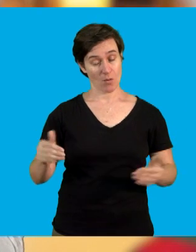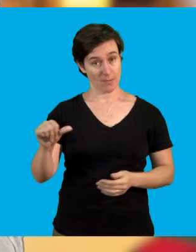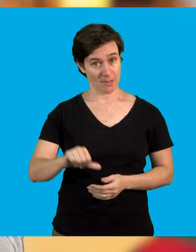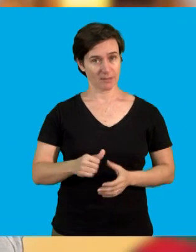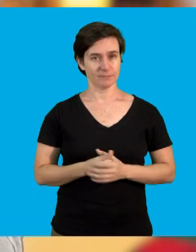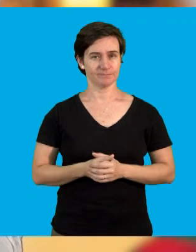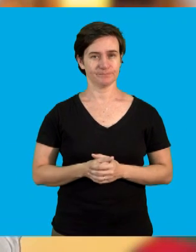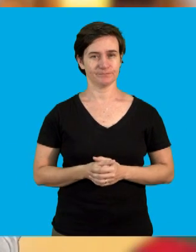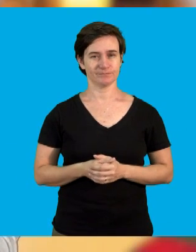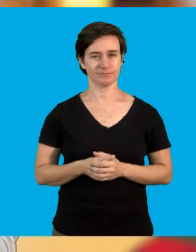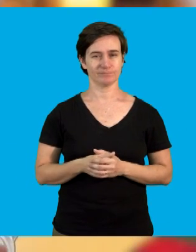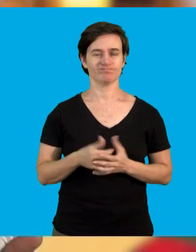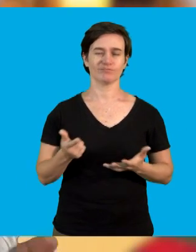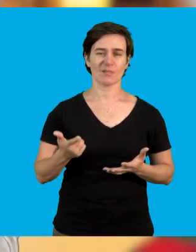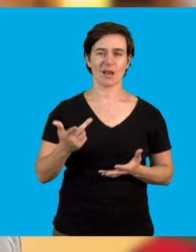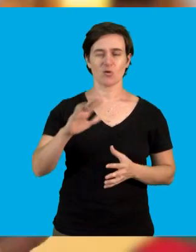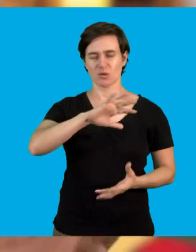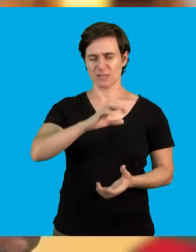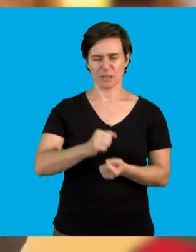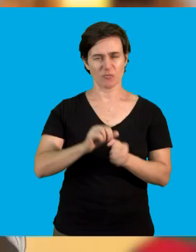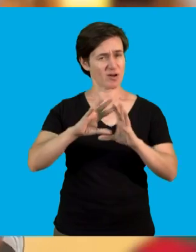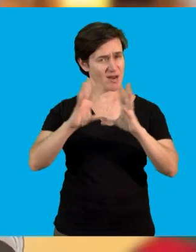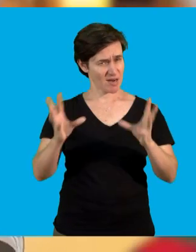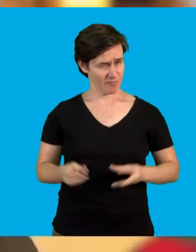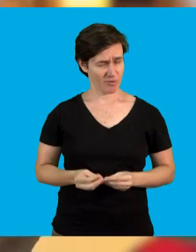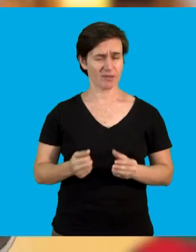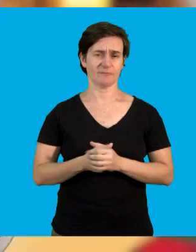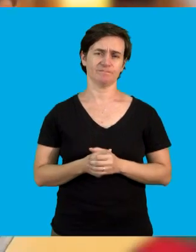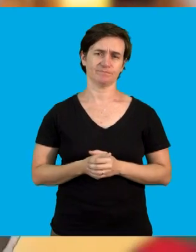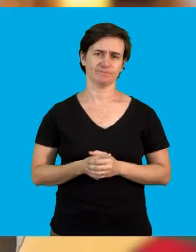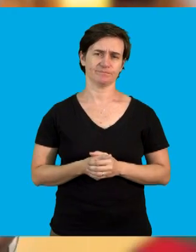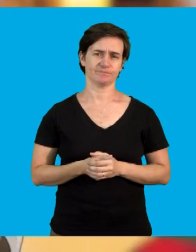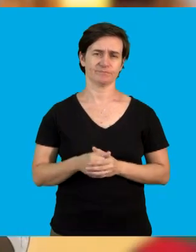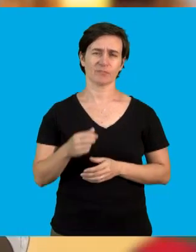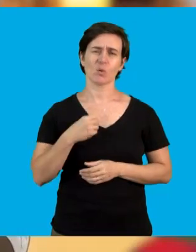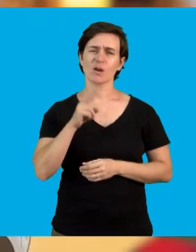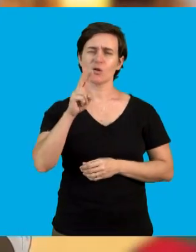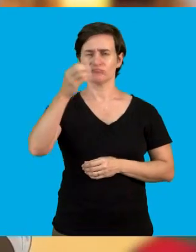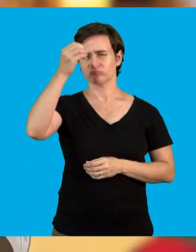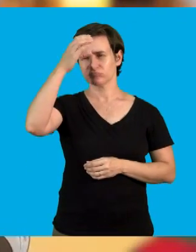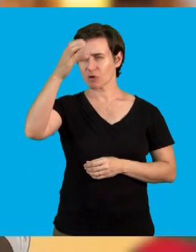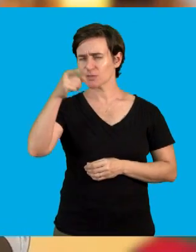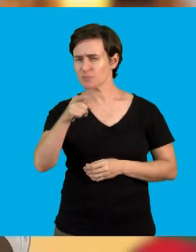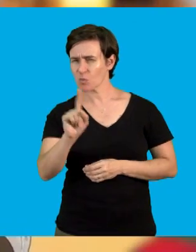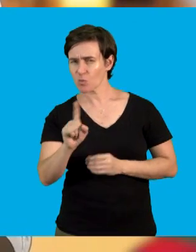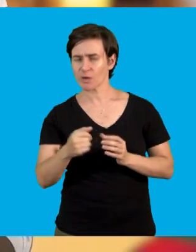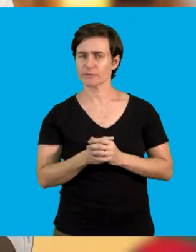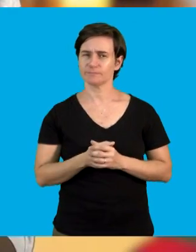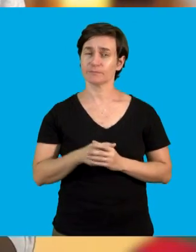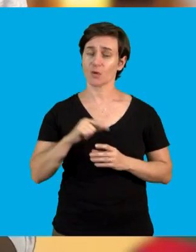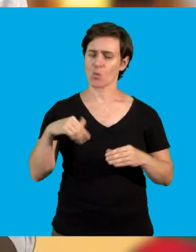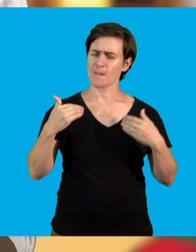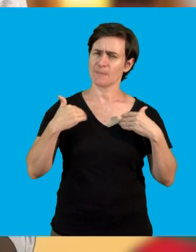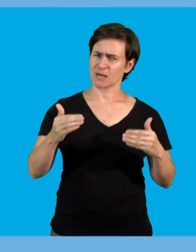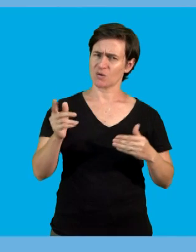Welcome back, learners. So now to sum up everything that transpired in this lesson, we're just going to start by looking at our concept map. And we